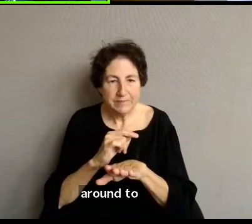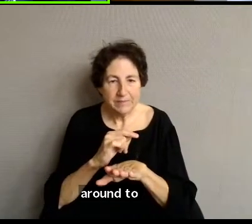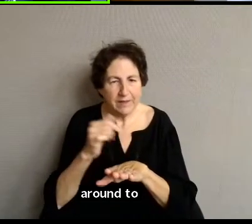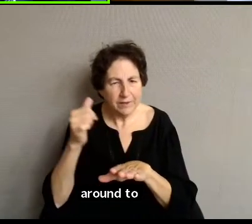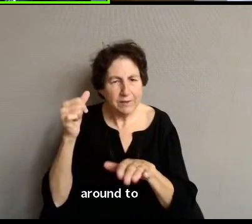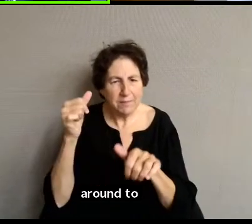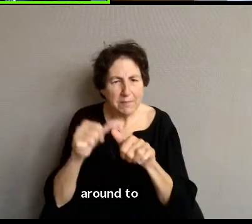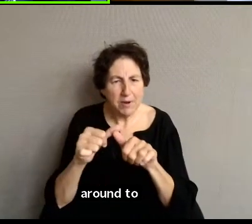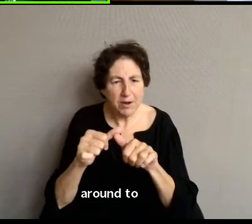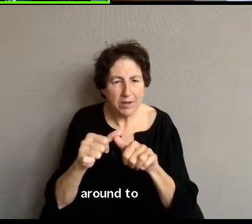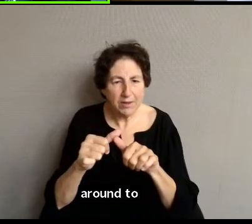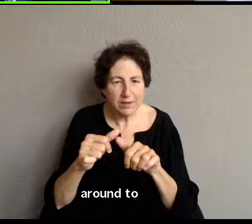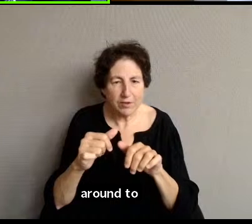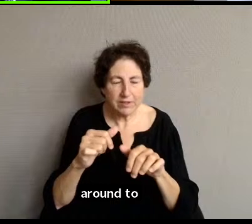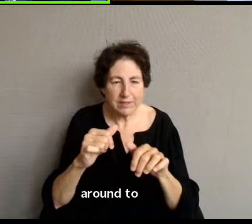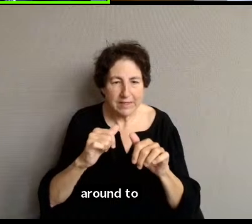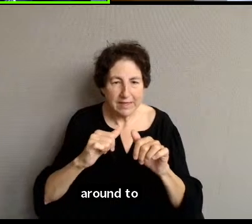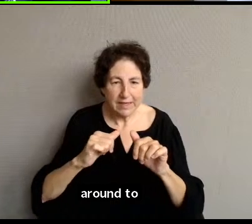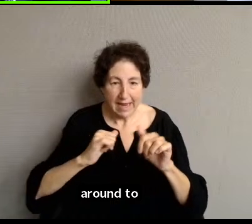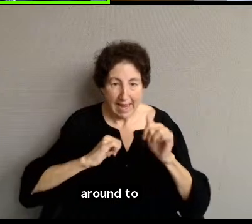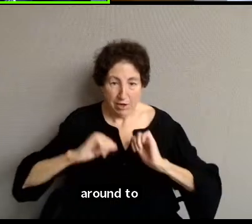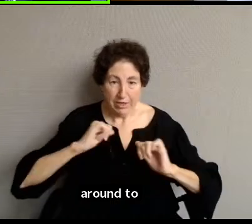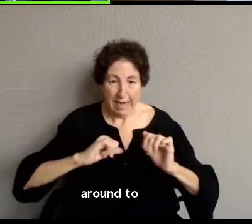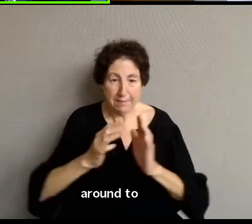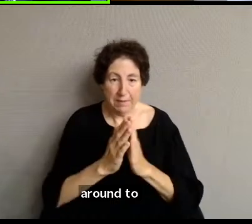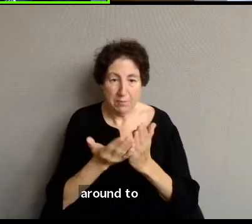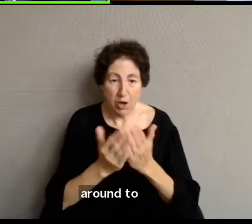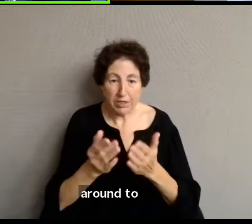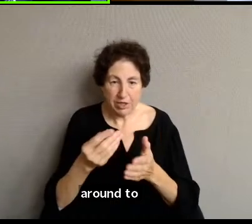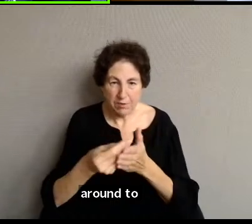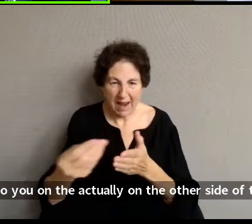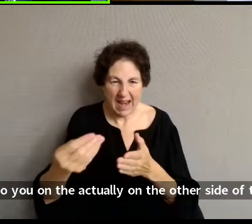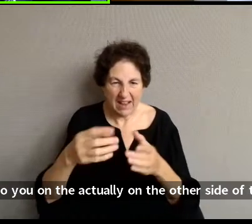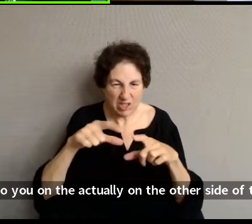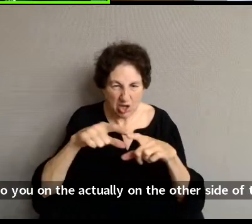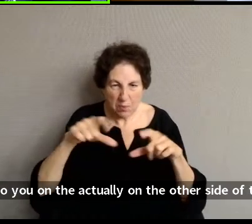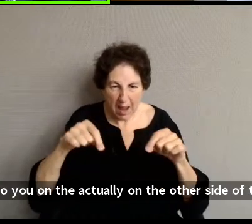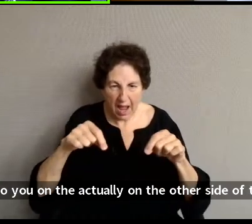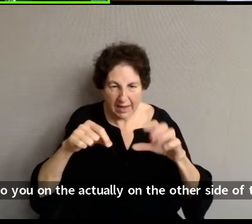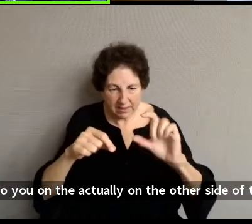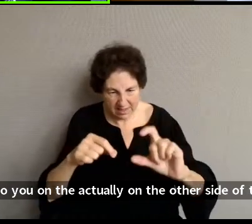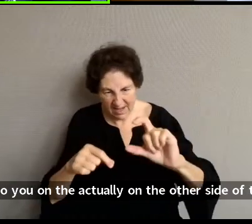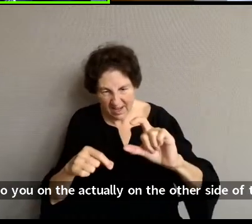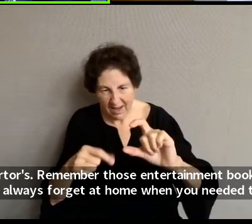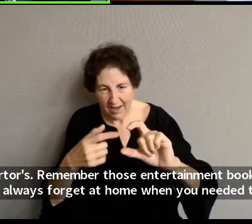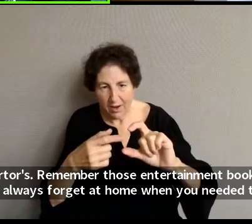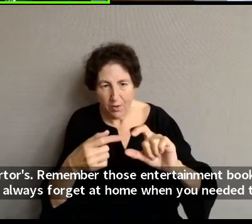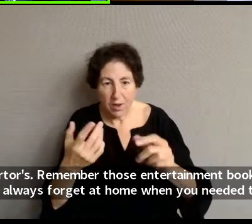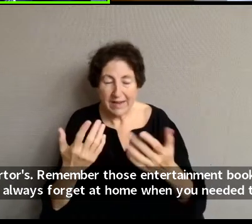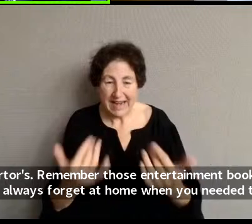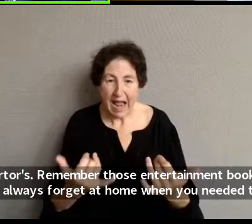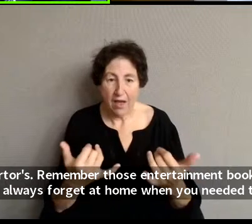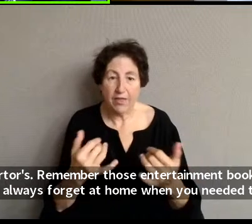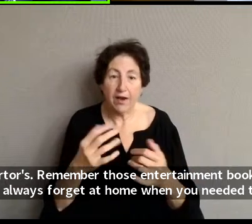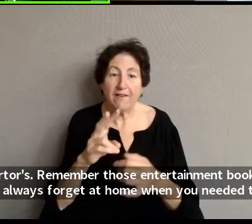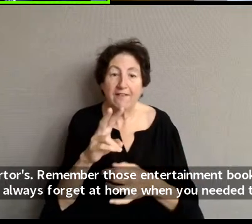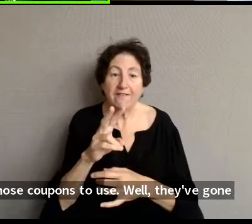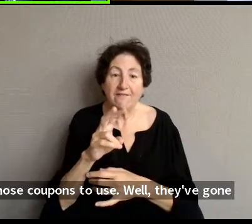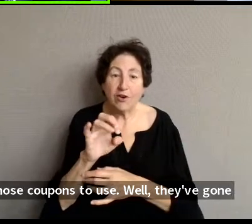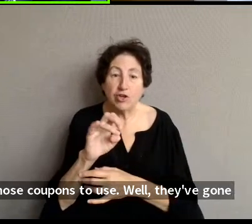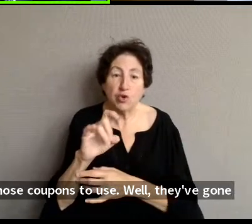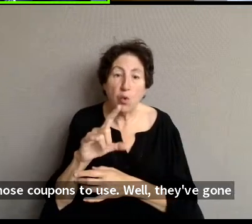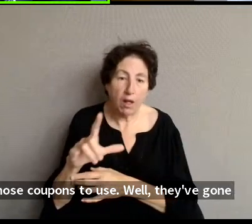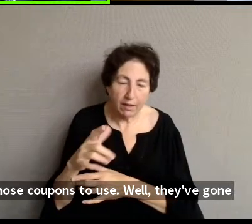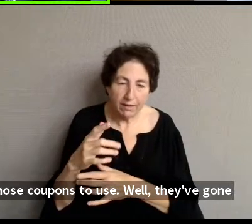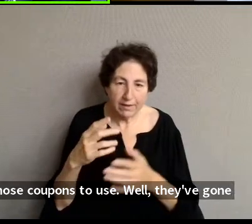Remember those entertainment books that you would always forget at home when you needed those coupons to use? Well, they've gone virtual, and we're using this company